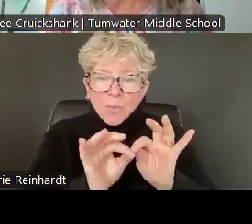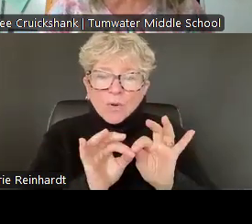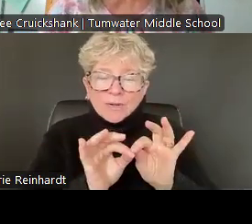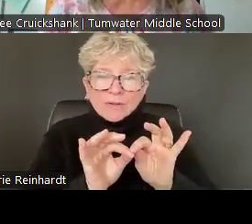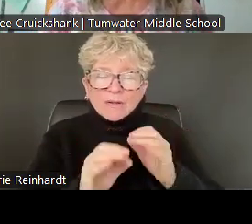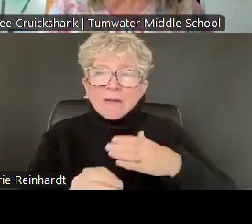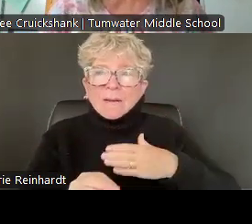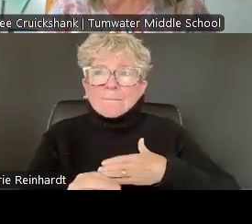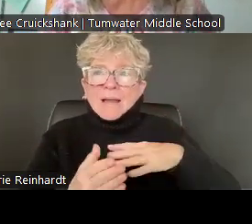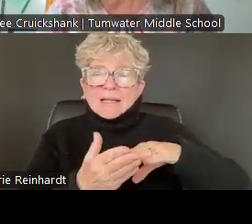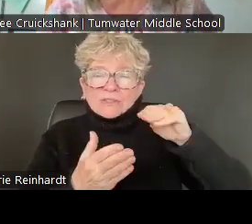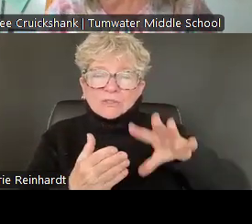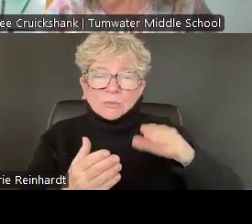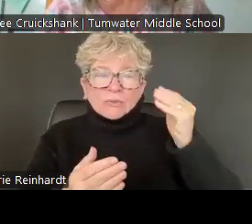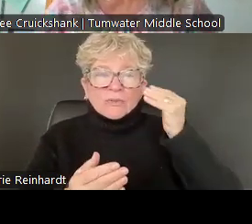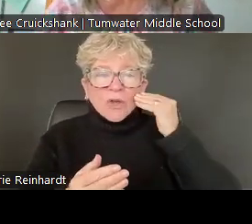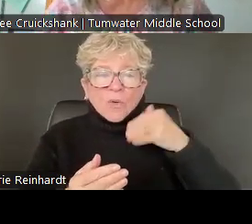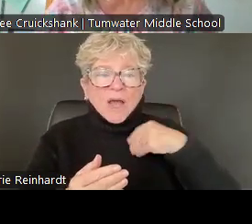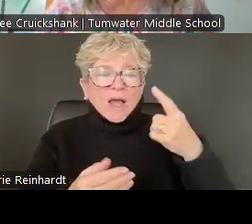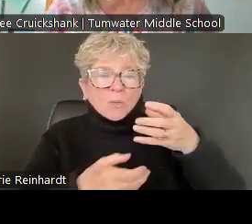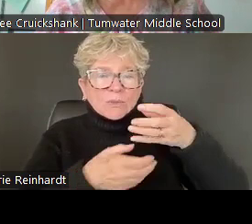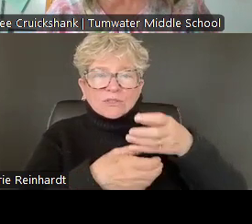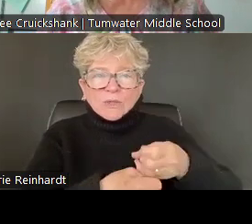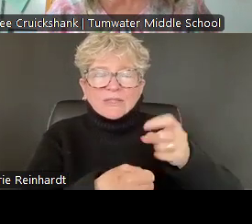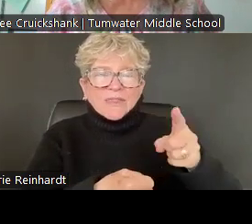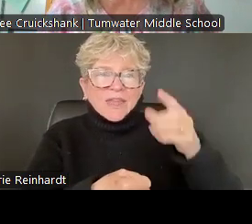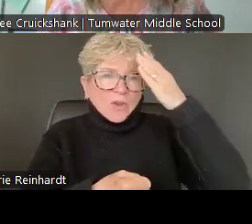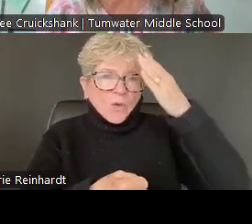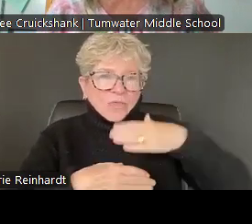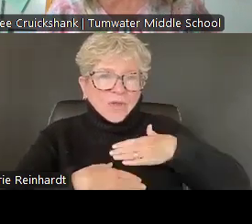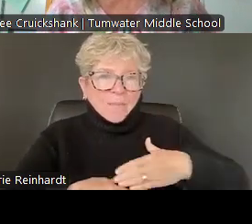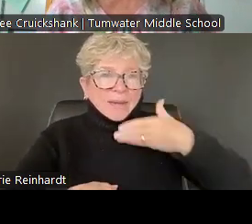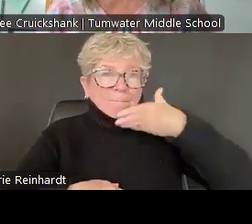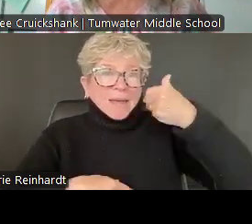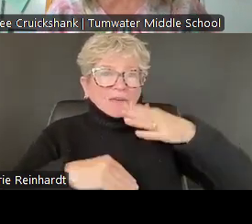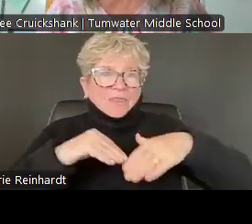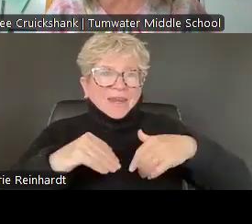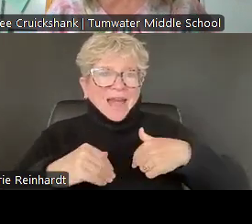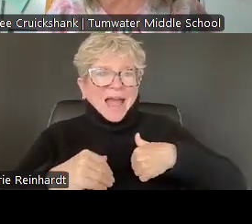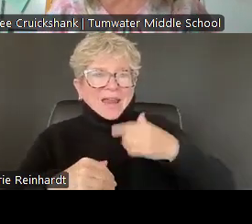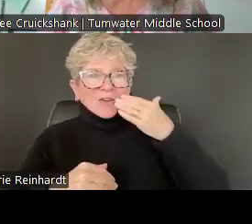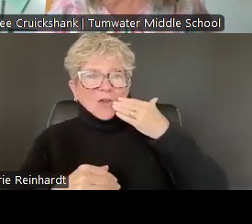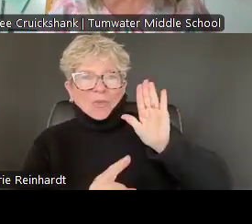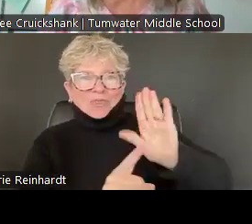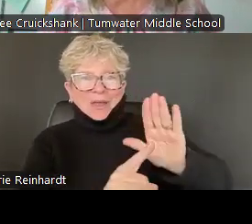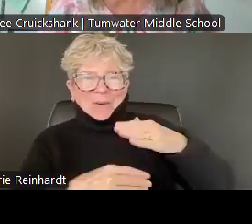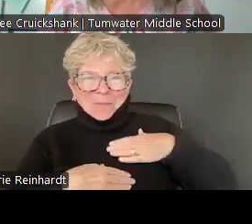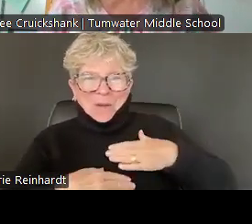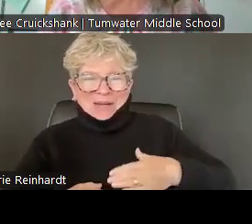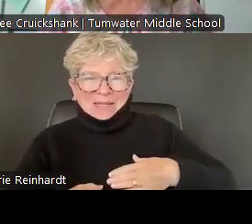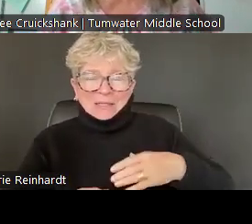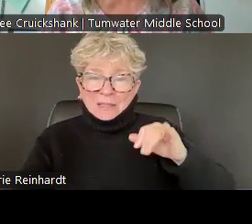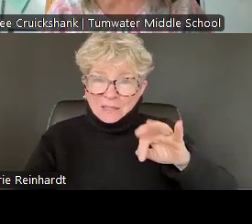my students know, I always trust that they know their body better than I know their body. So something as simple as, if you need to